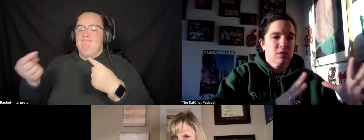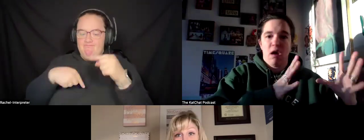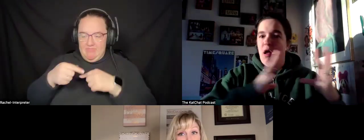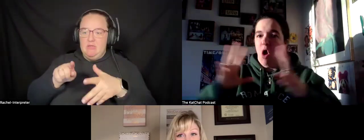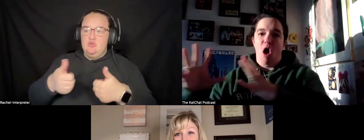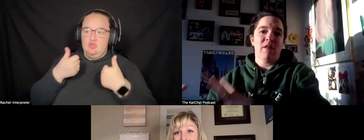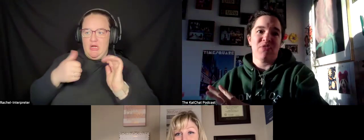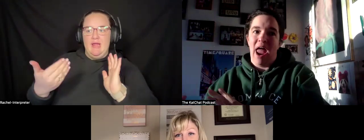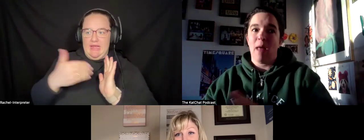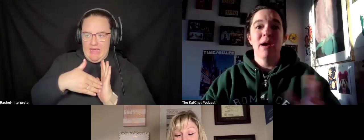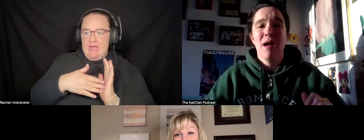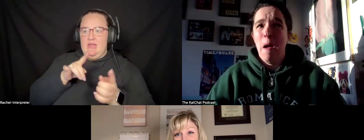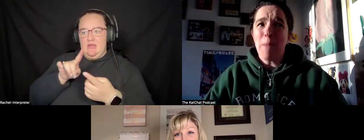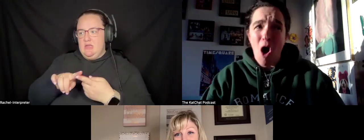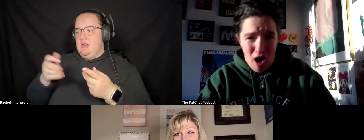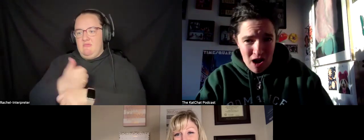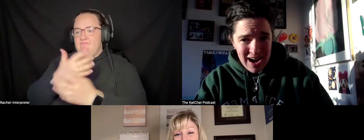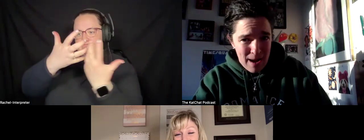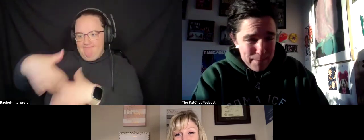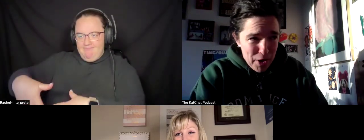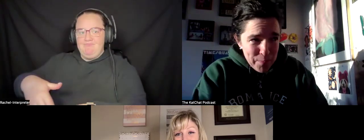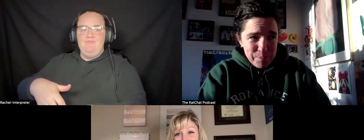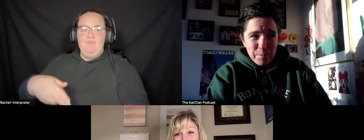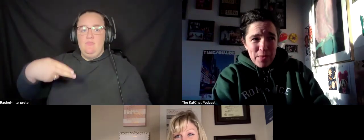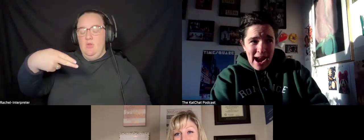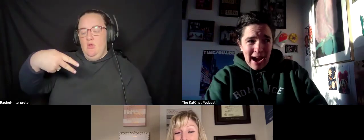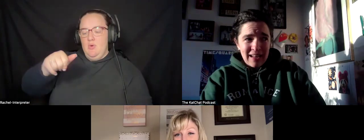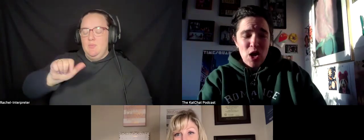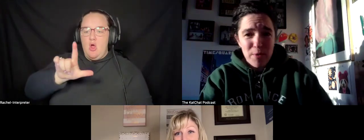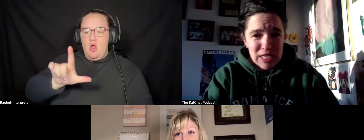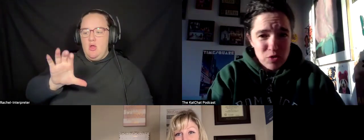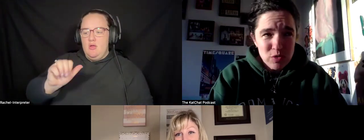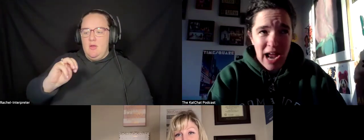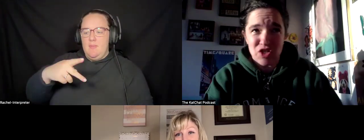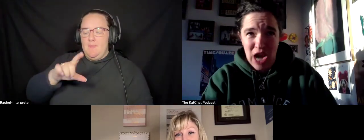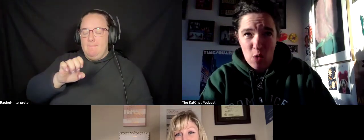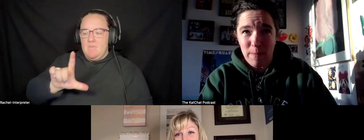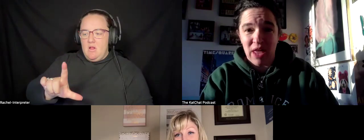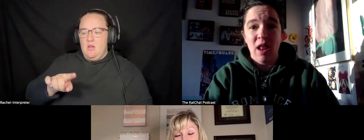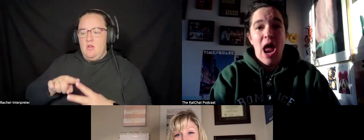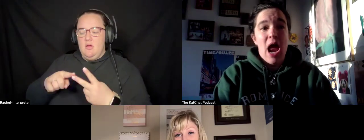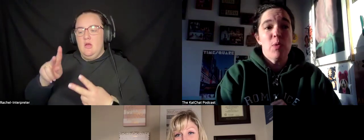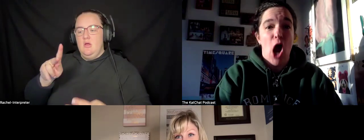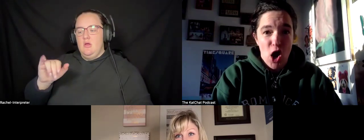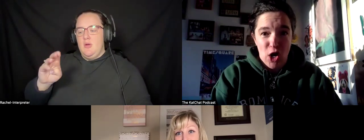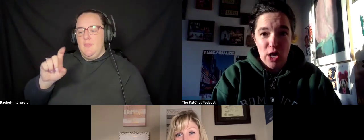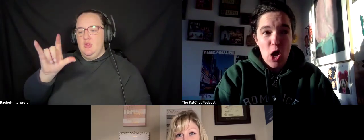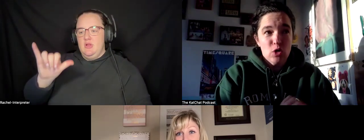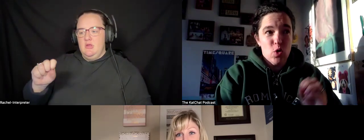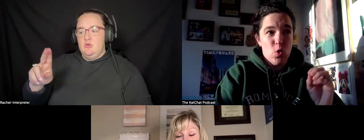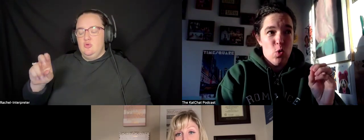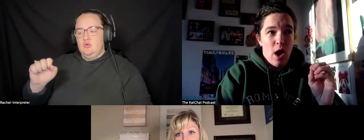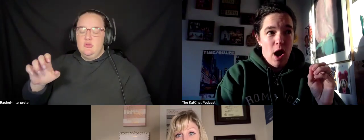board until all of that. I mean, Paul Campbell and Kimberly Tutan share with me that it was